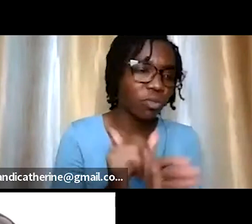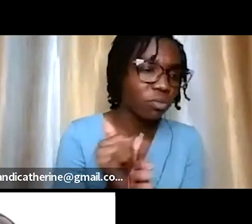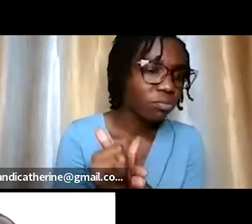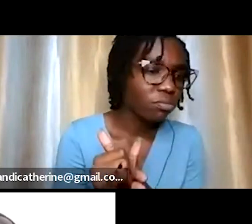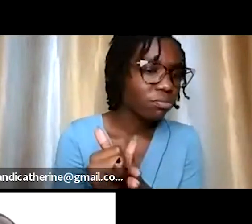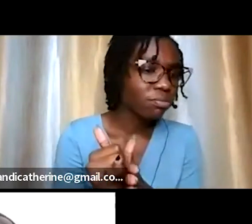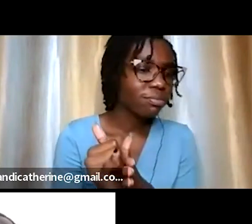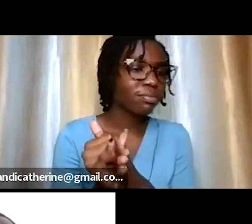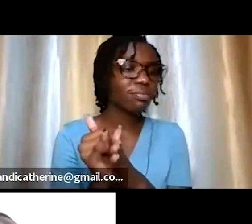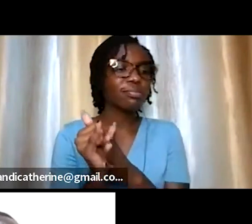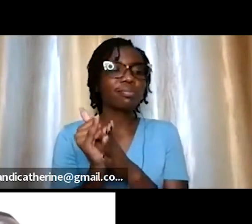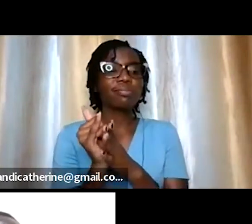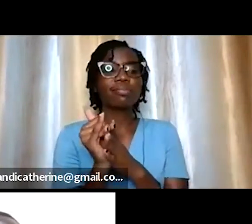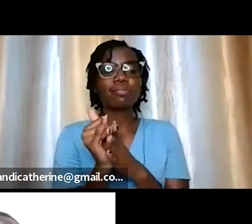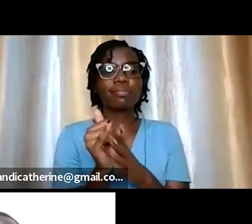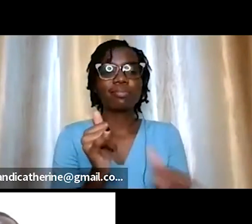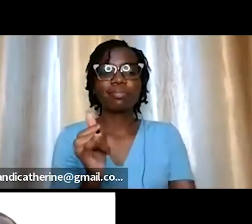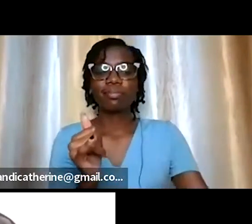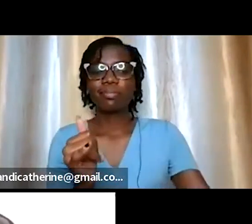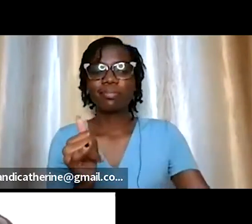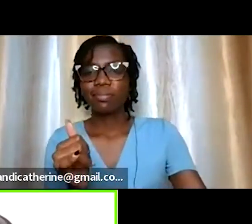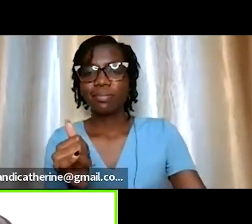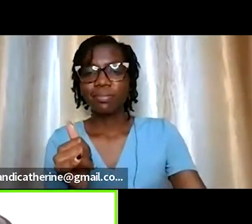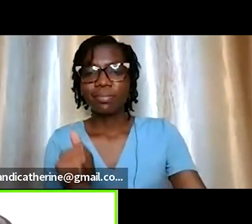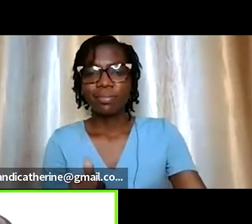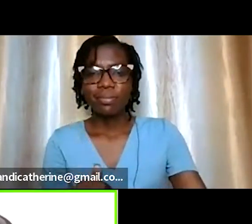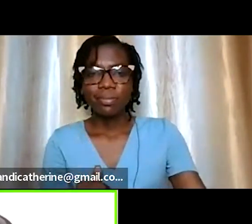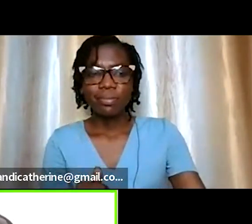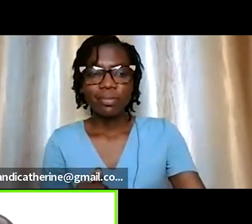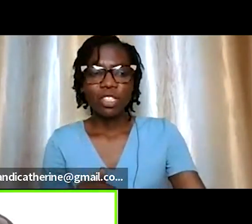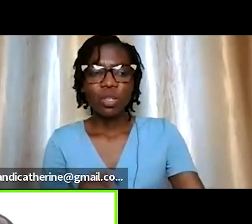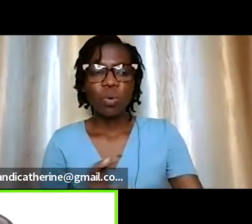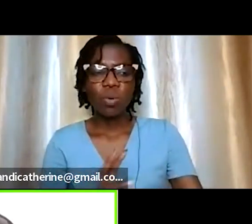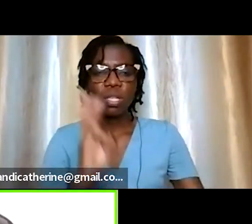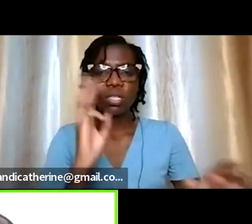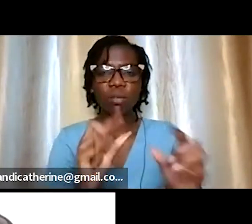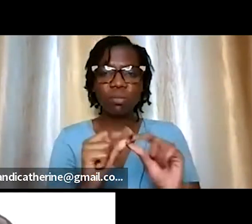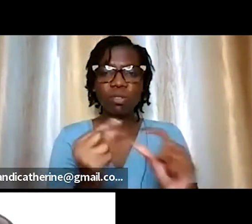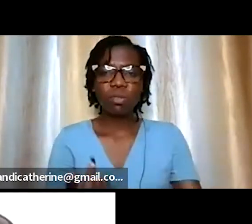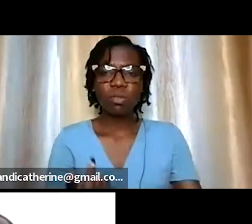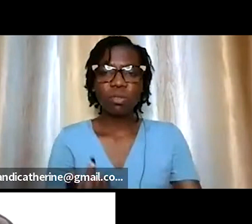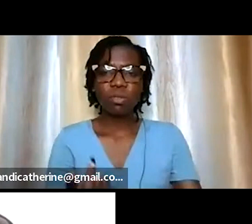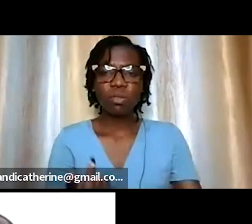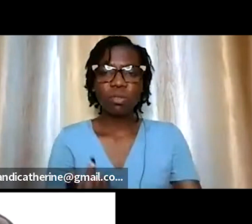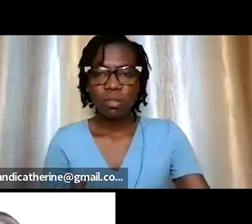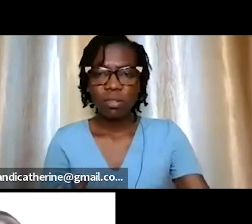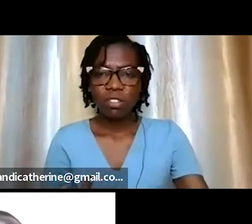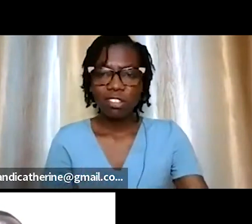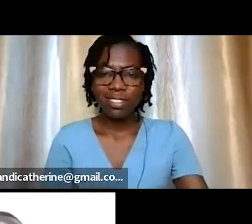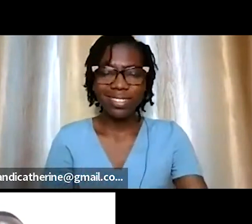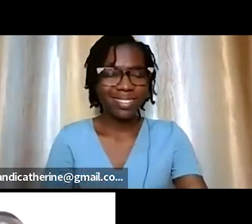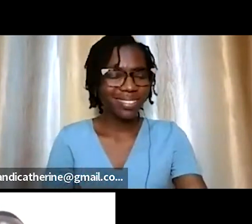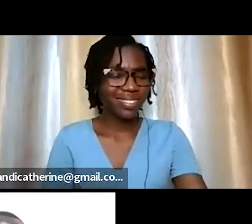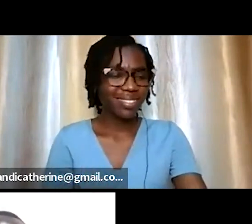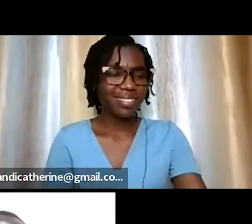our WhatsApp group. Your speech. Our WhatsApp group. I can't help but be a moderator. What are the sasa bas?